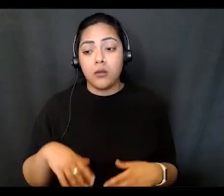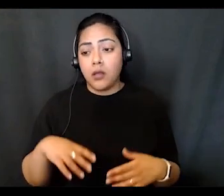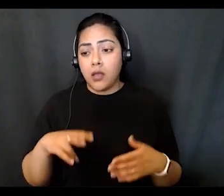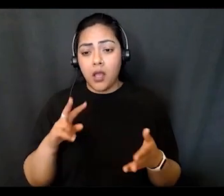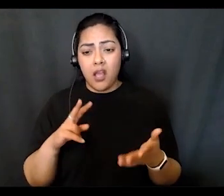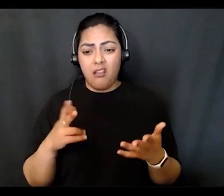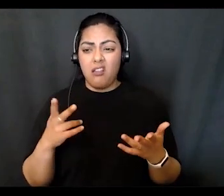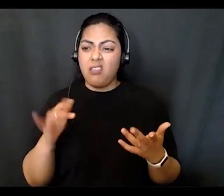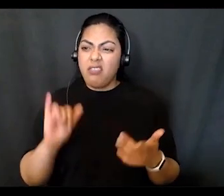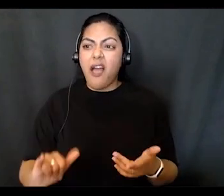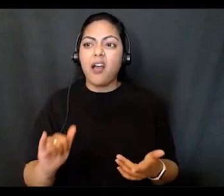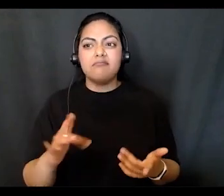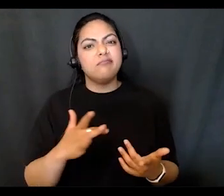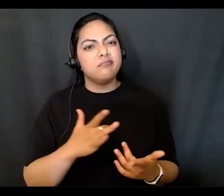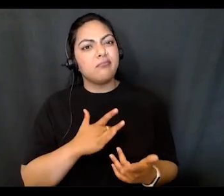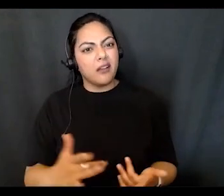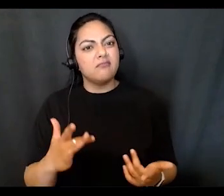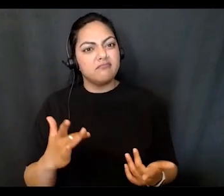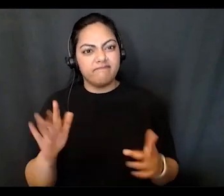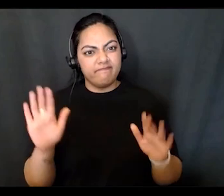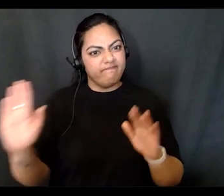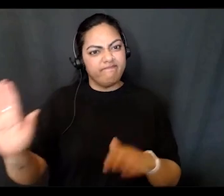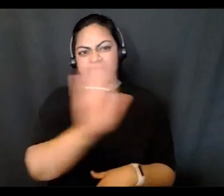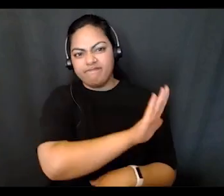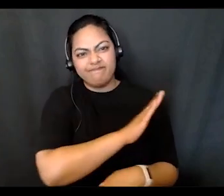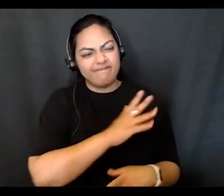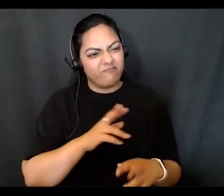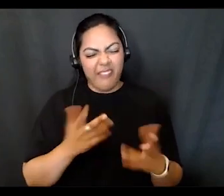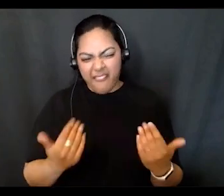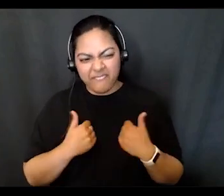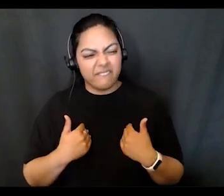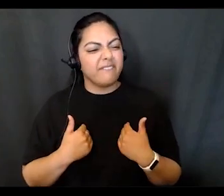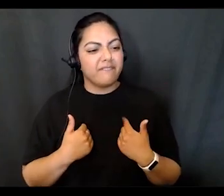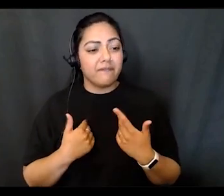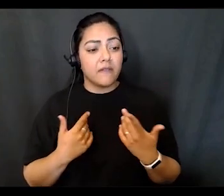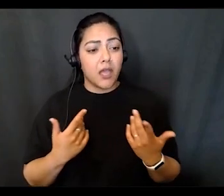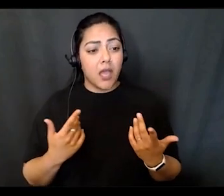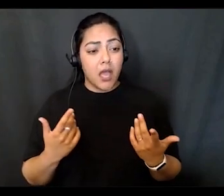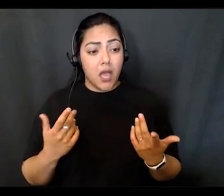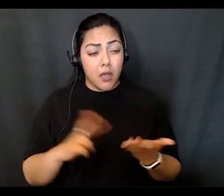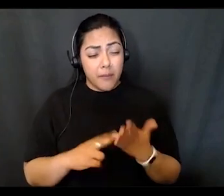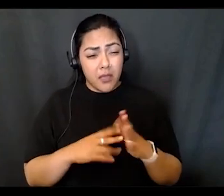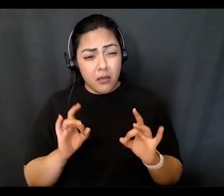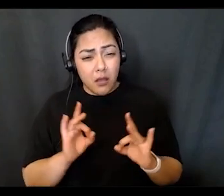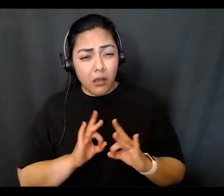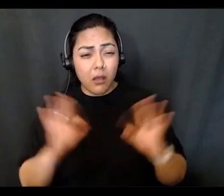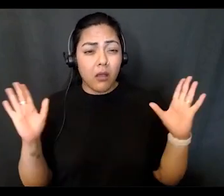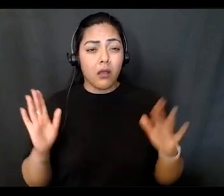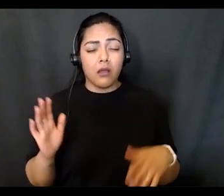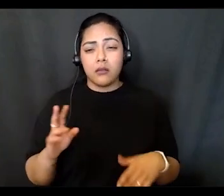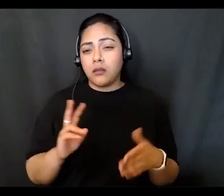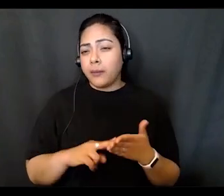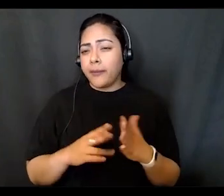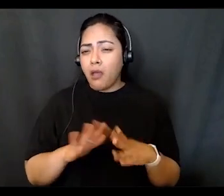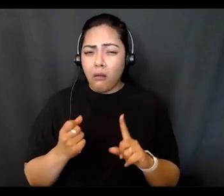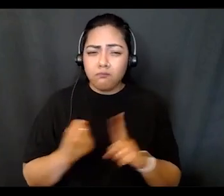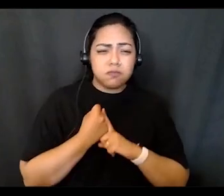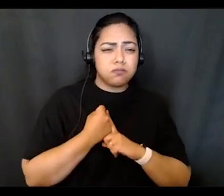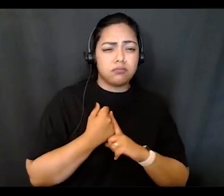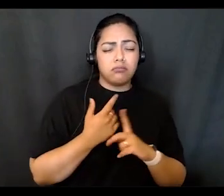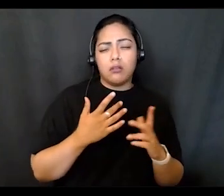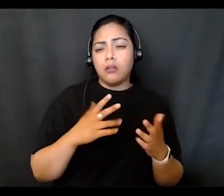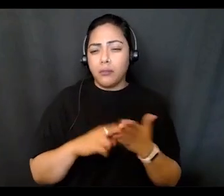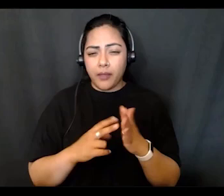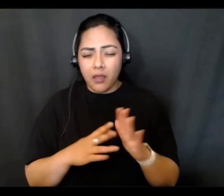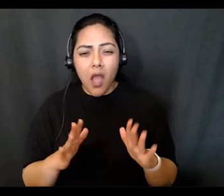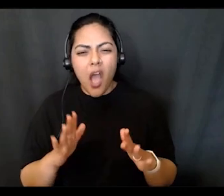doesn't mean that it's not a horrible thing, not a horrible experience. It means that it is an everyday experience, that it's something